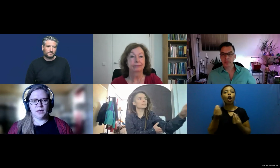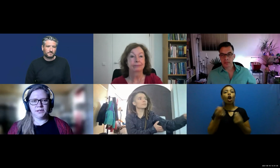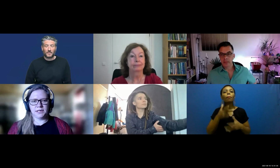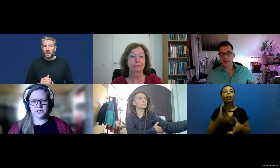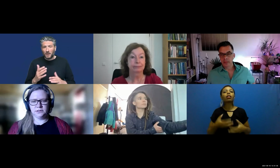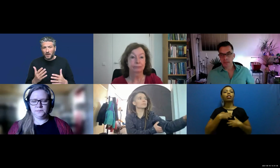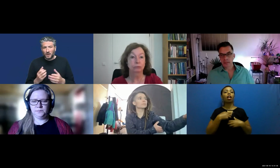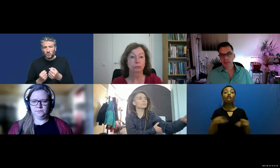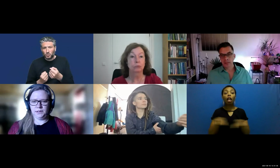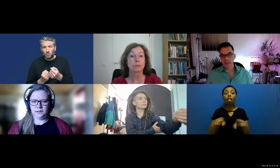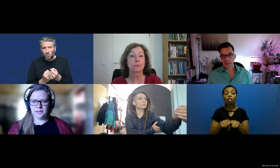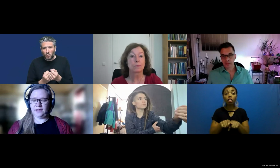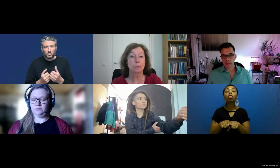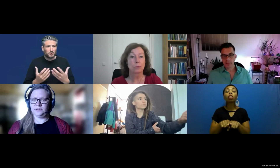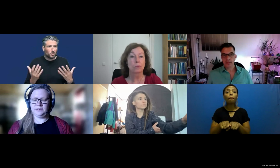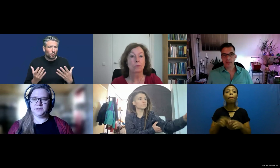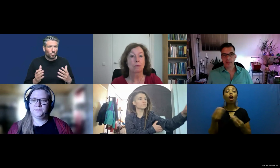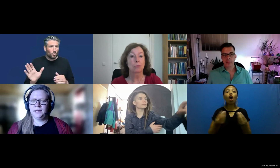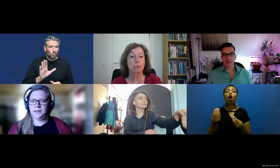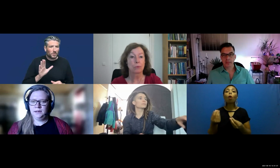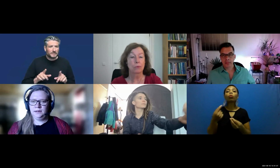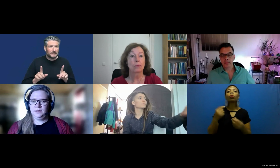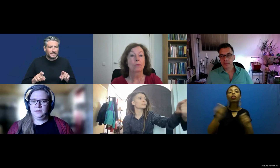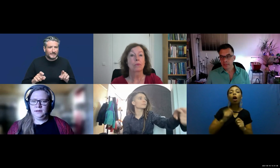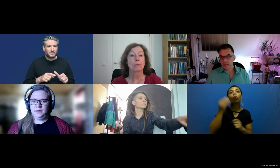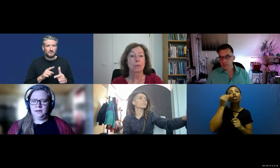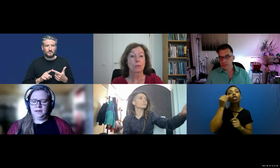of rehabilitation they have received.